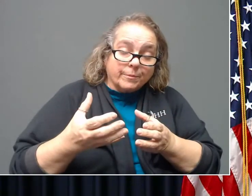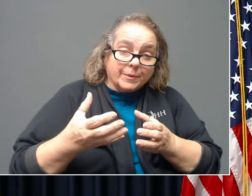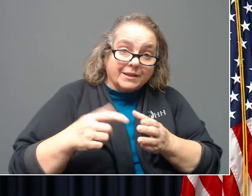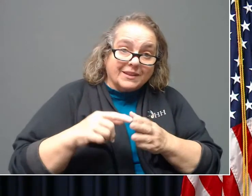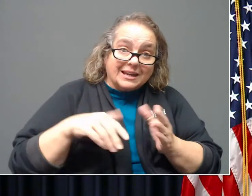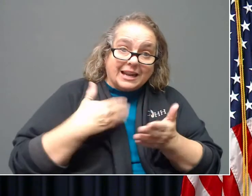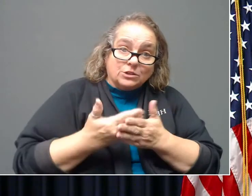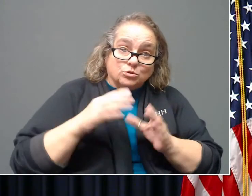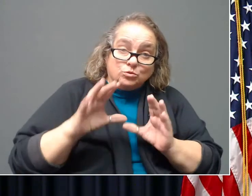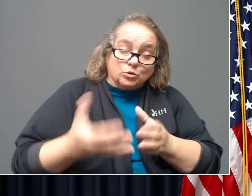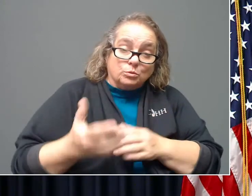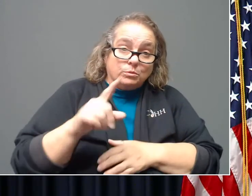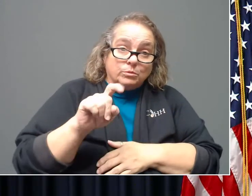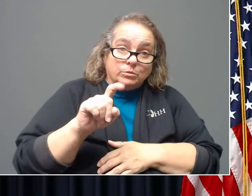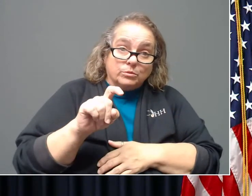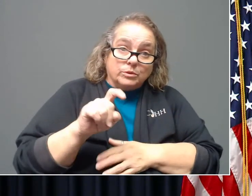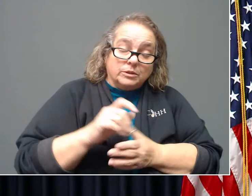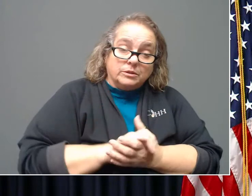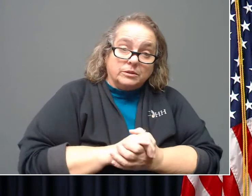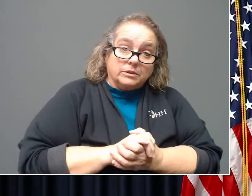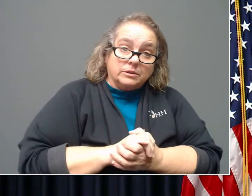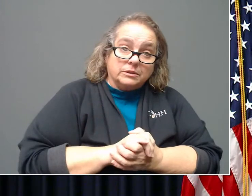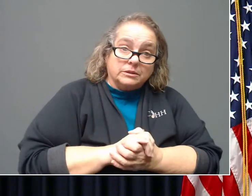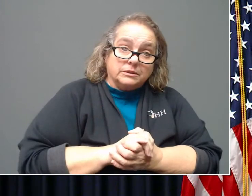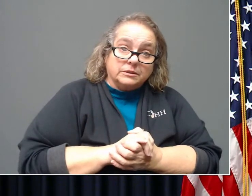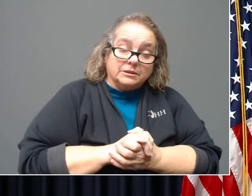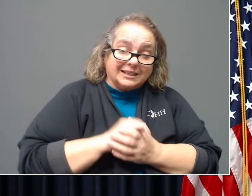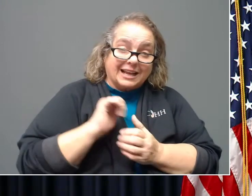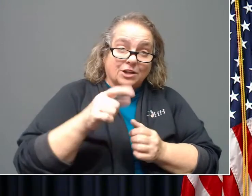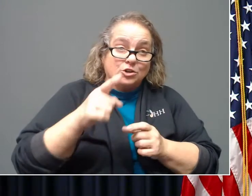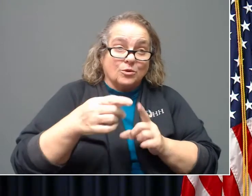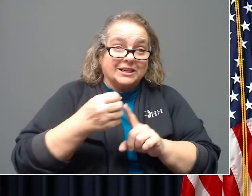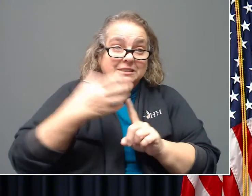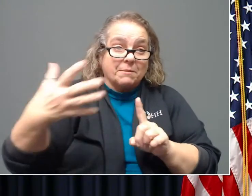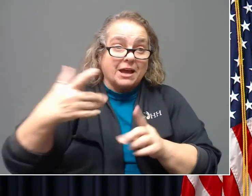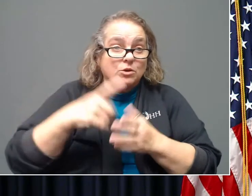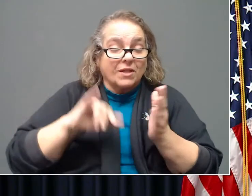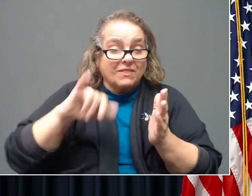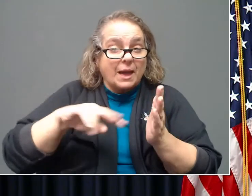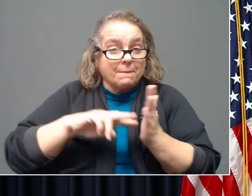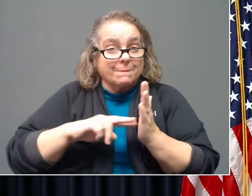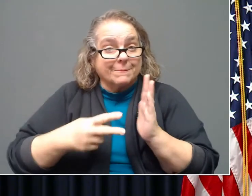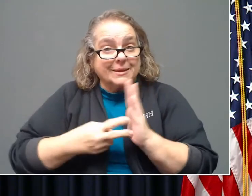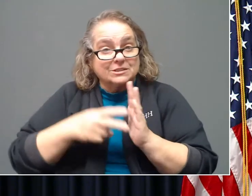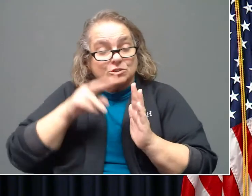that's coming forward? Can you expand on what that means looking at the schedule?